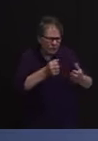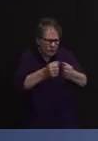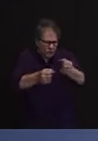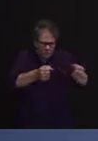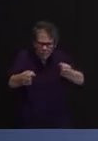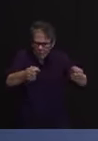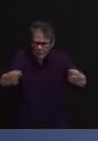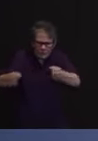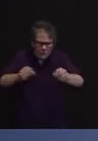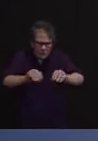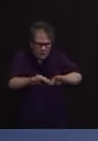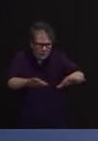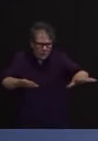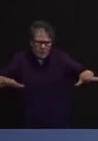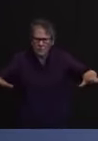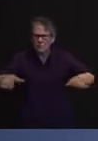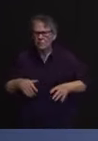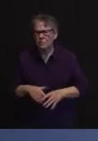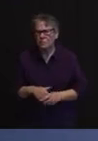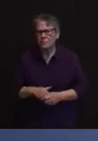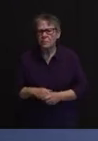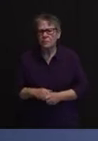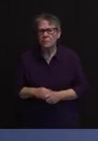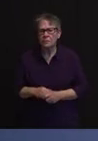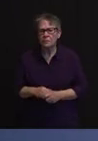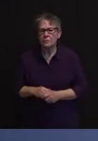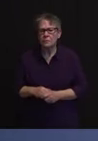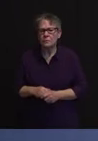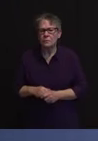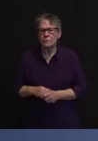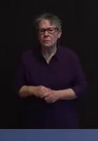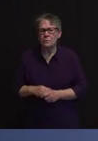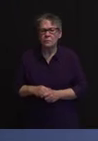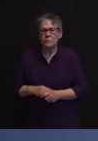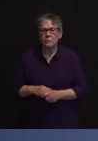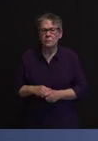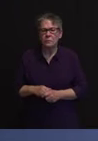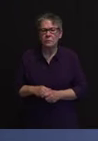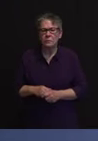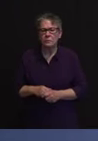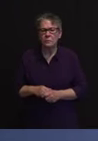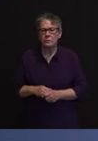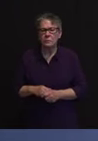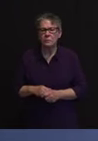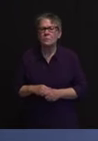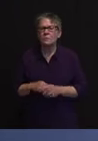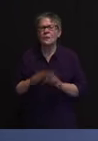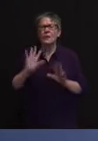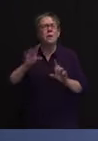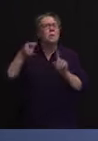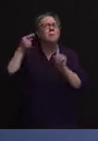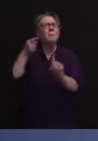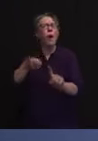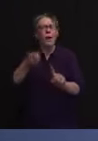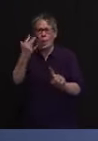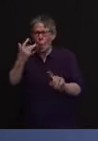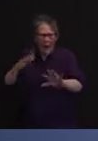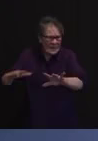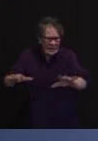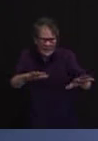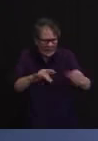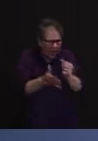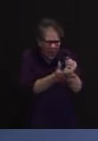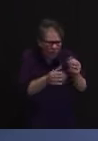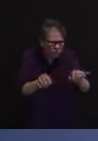meaningful access for all patients. All patients who are eligible for intensive care or critical